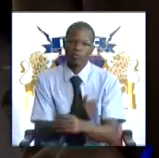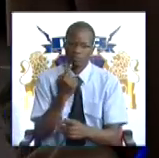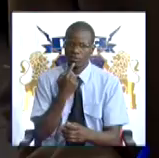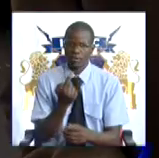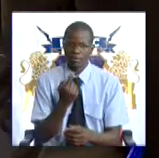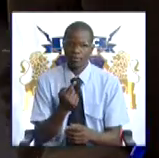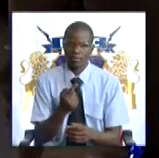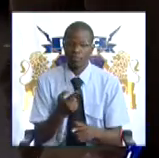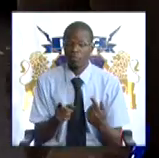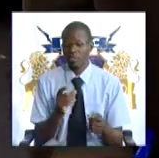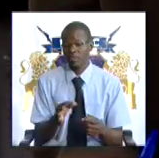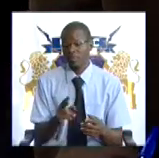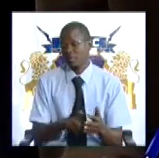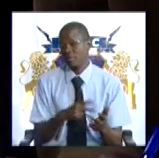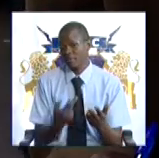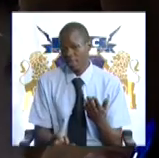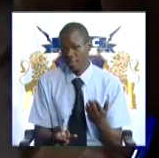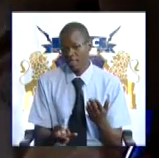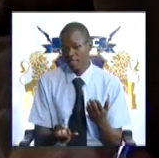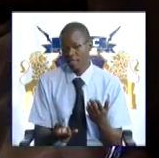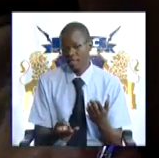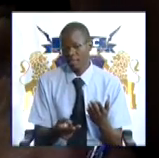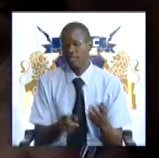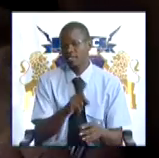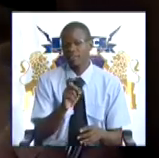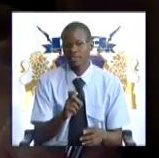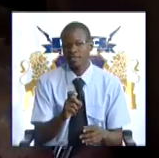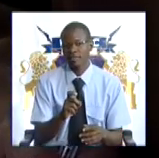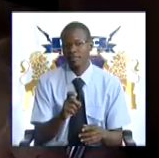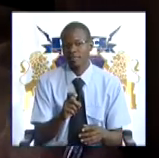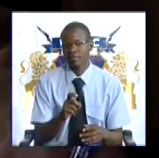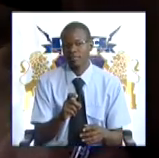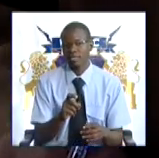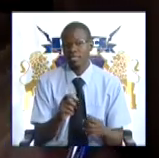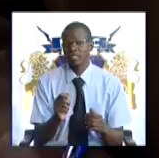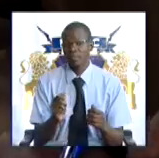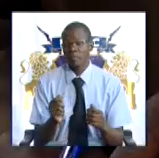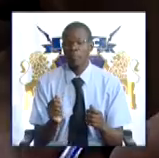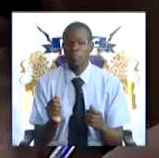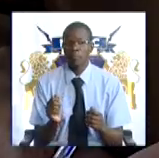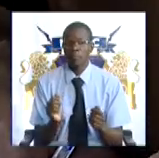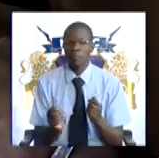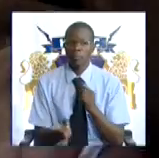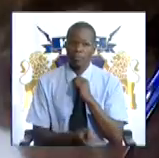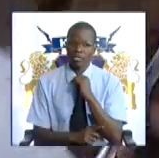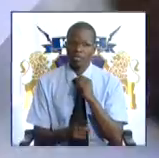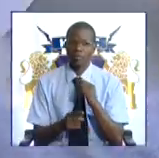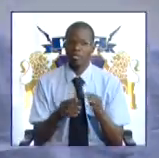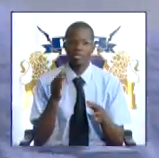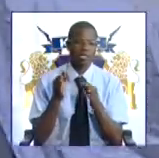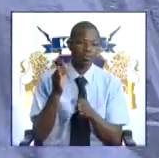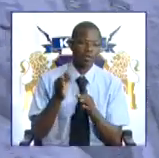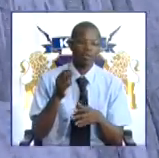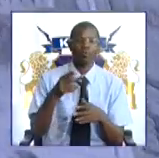The consequences of failing a test depend on what occurred and can lead to internal disciplinary steps